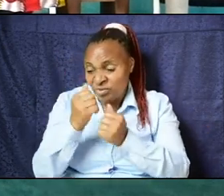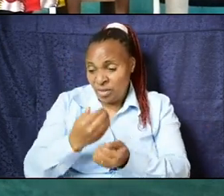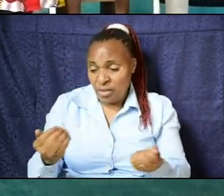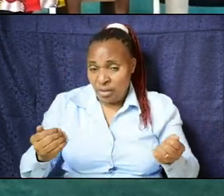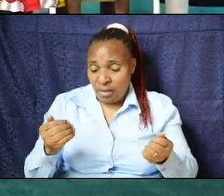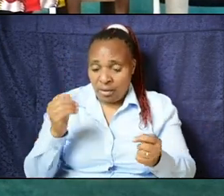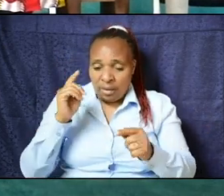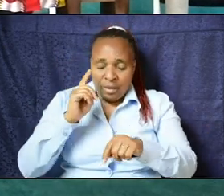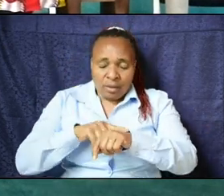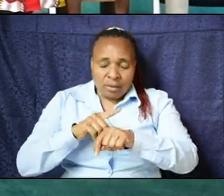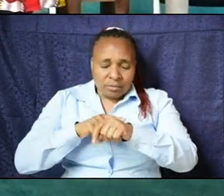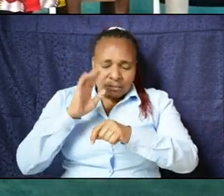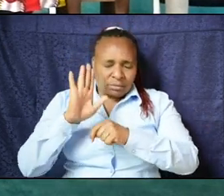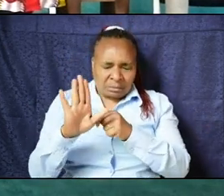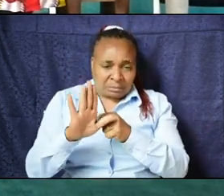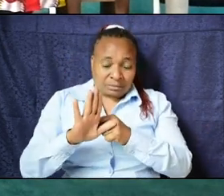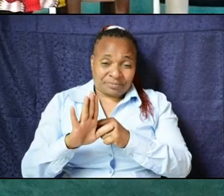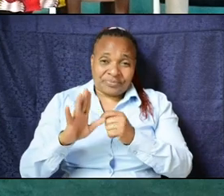that time.